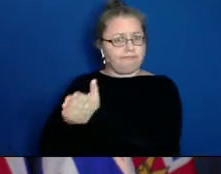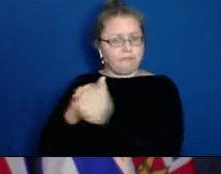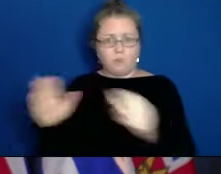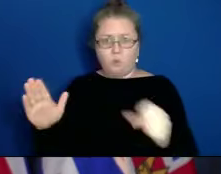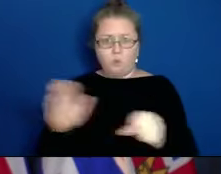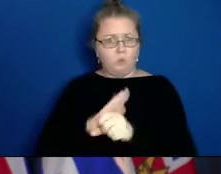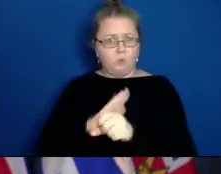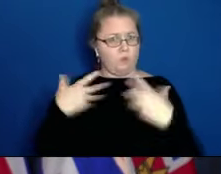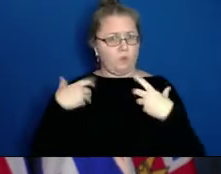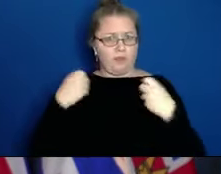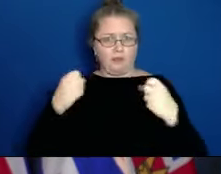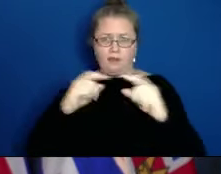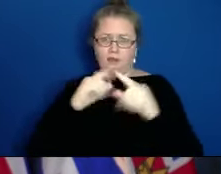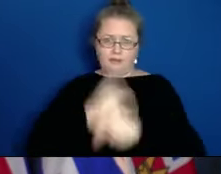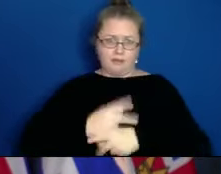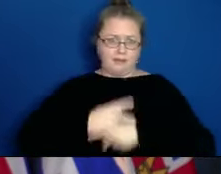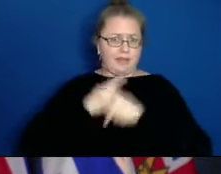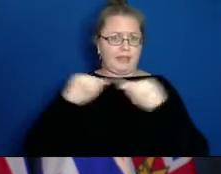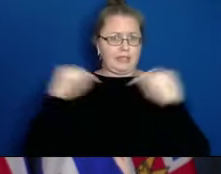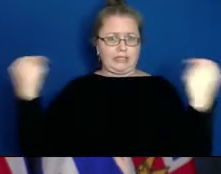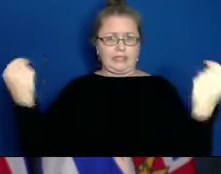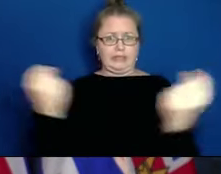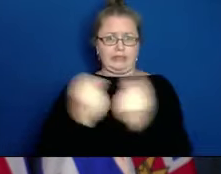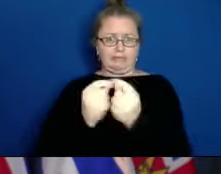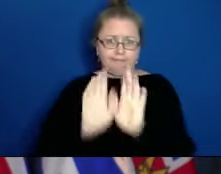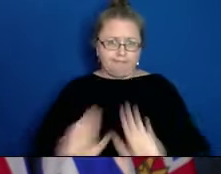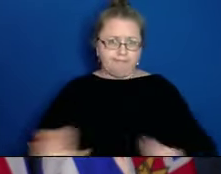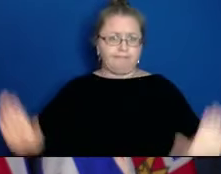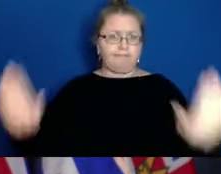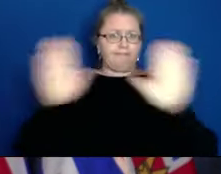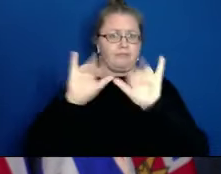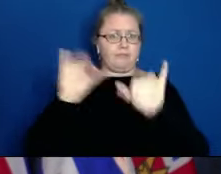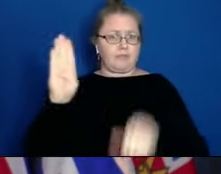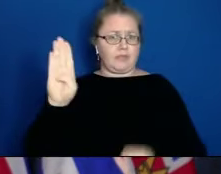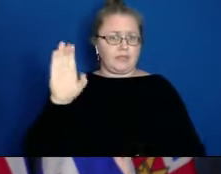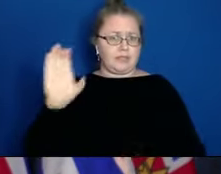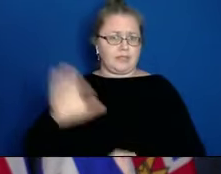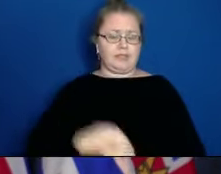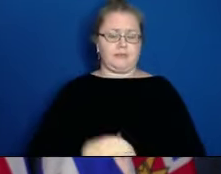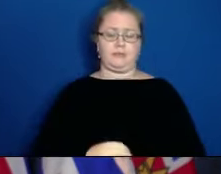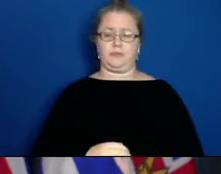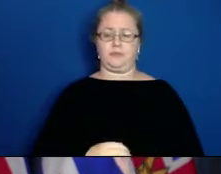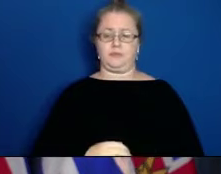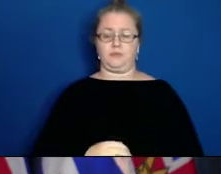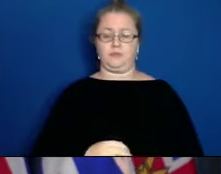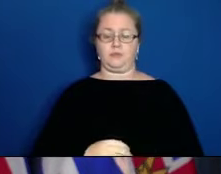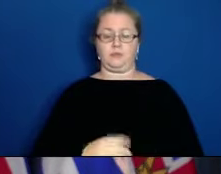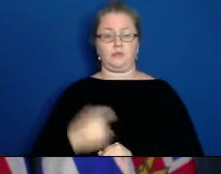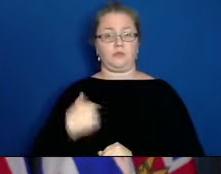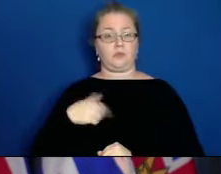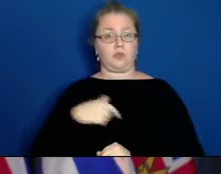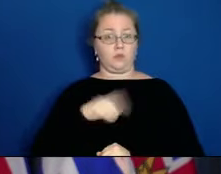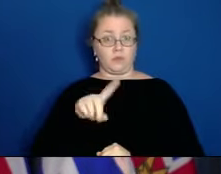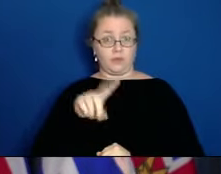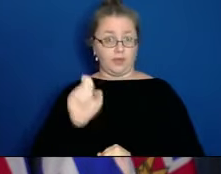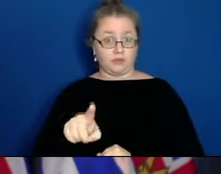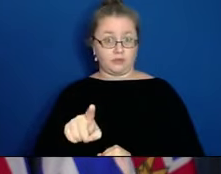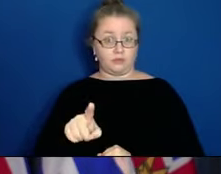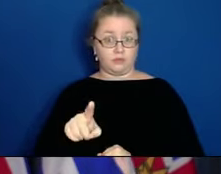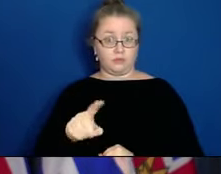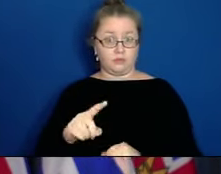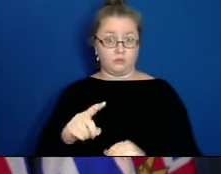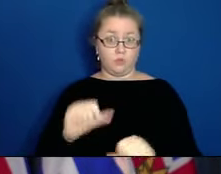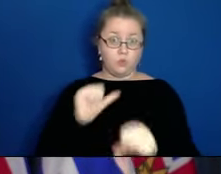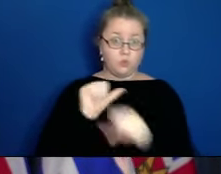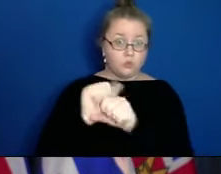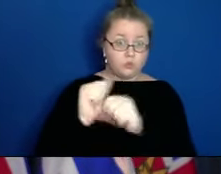entire healthcare system. So essentially and simply, the question remains, do we fight? Do we fight together in